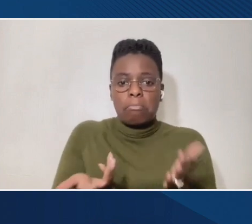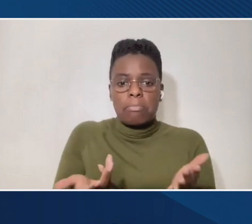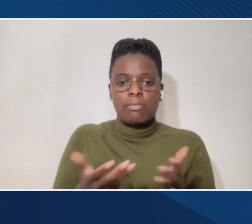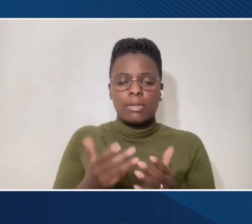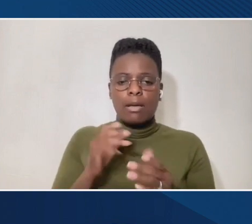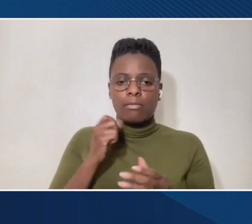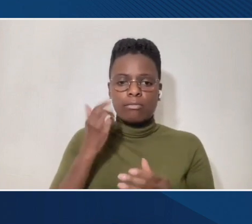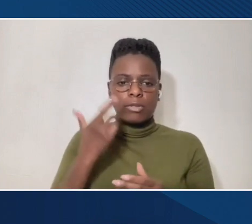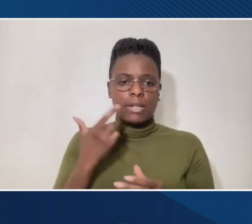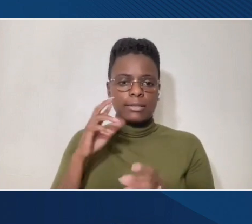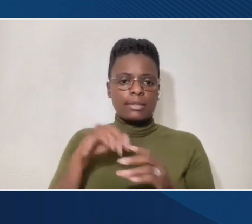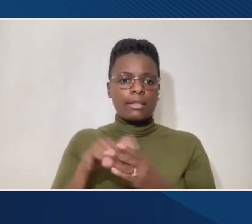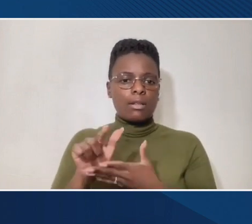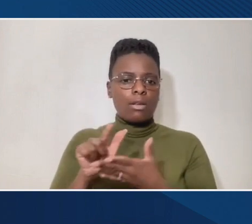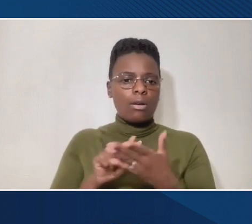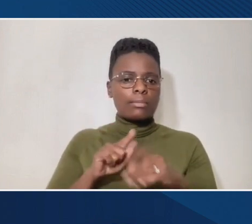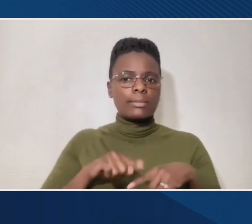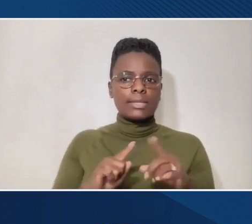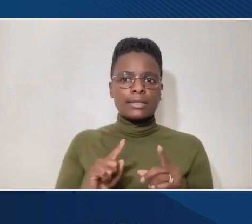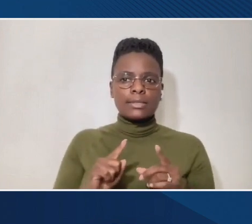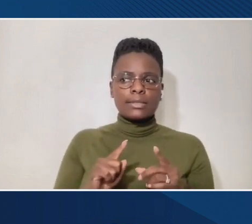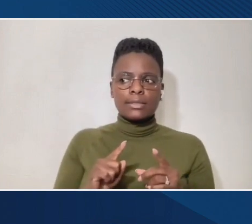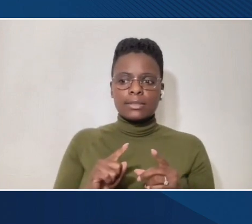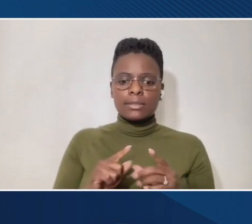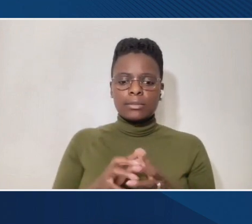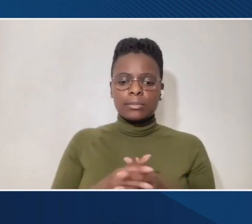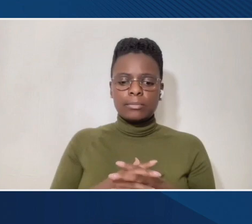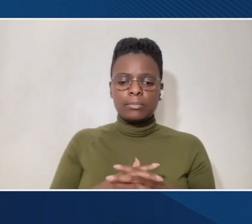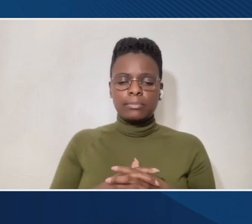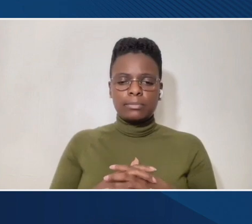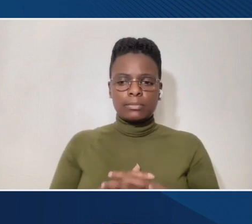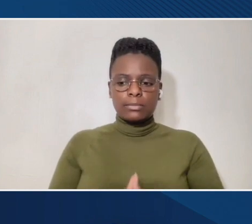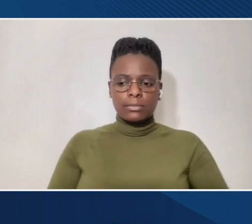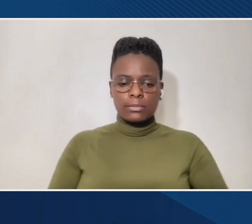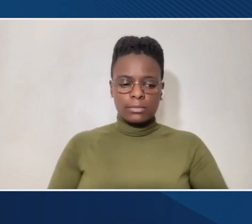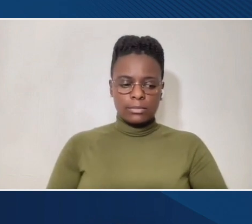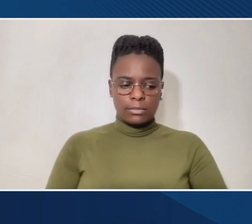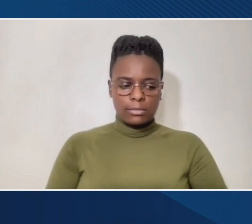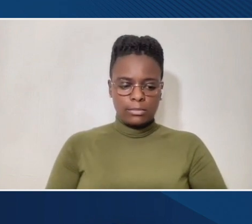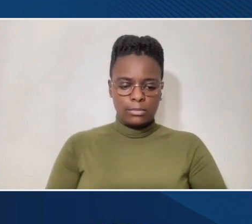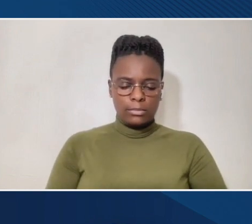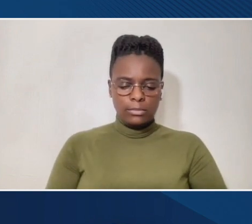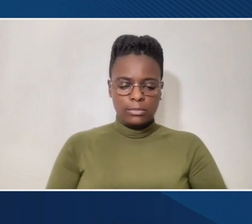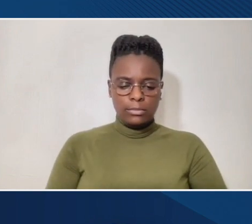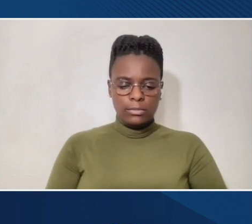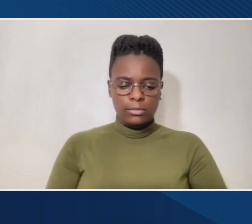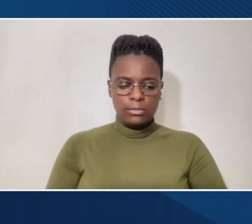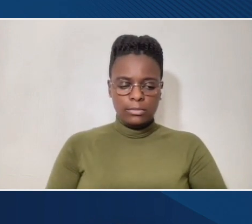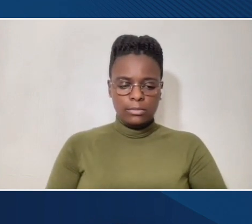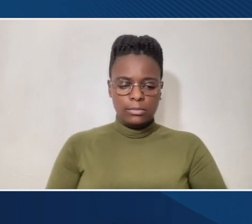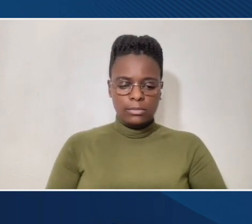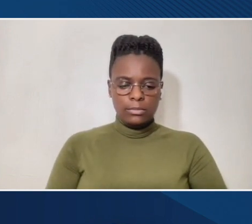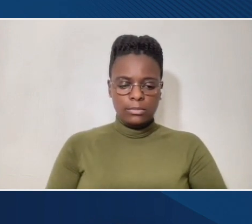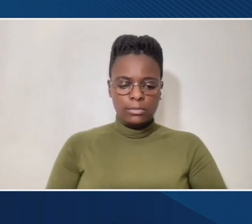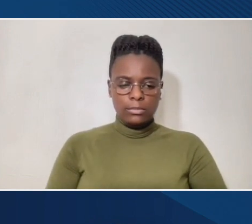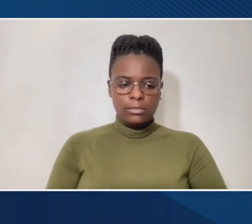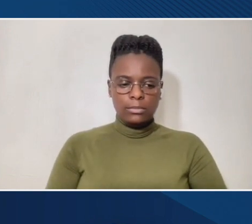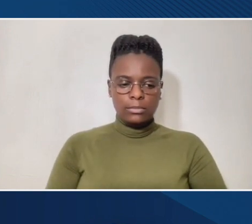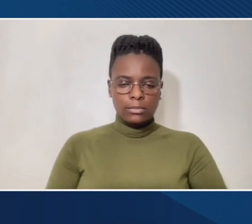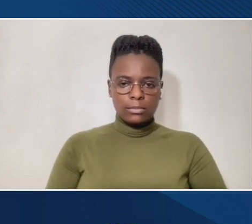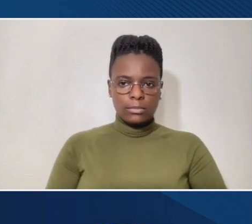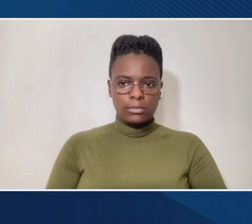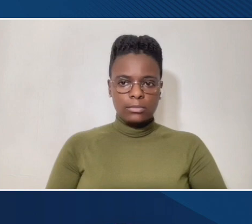error or a target on our backs in TRIO, with just given the contentious nature of